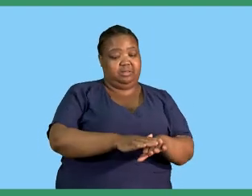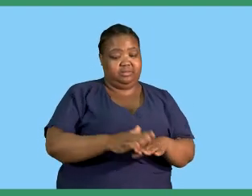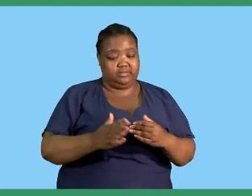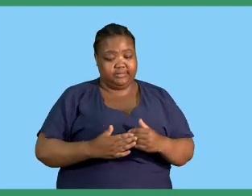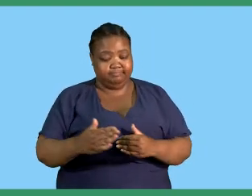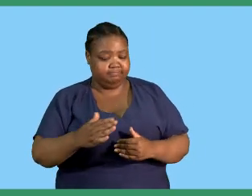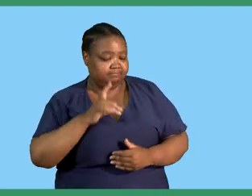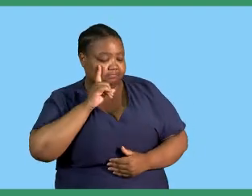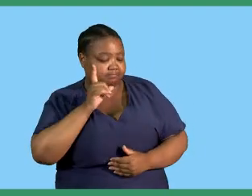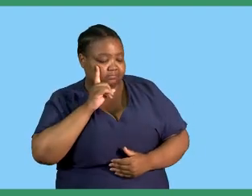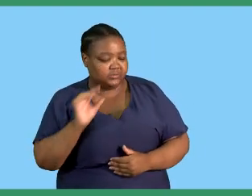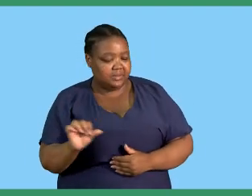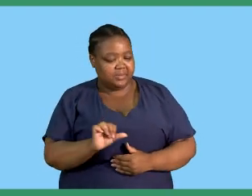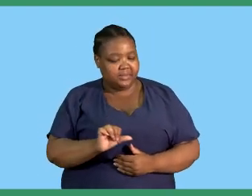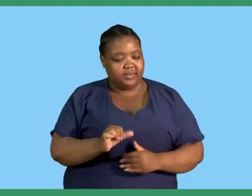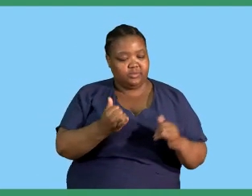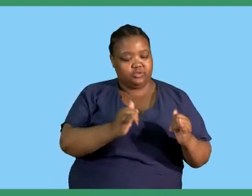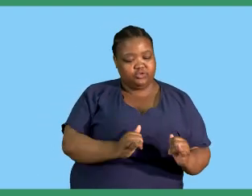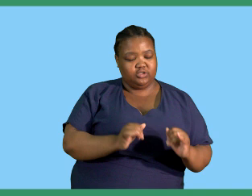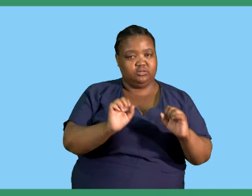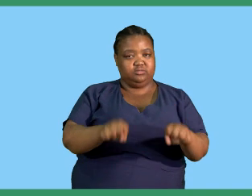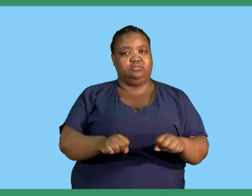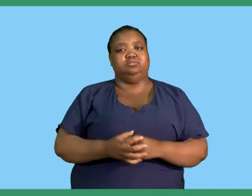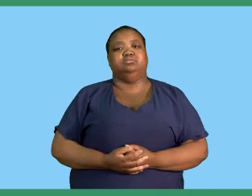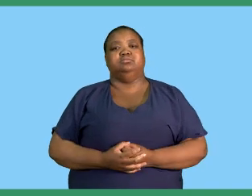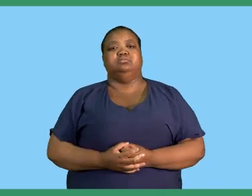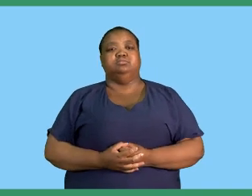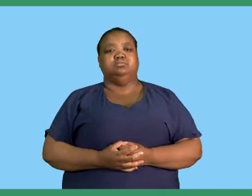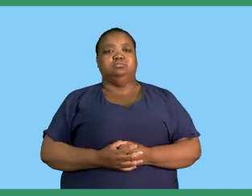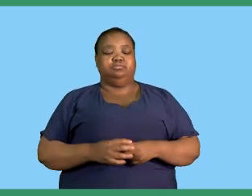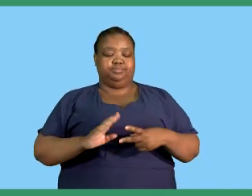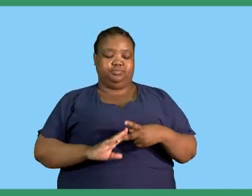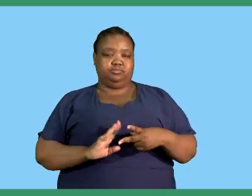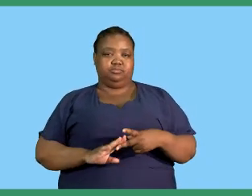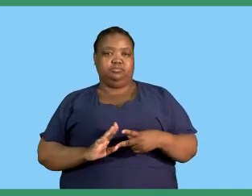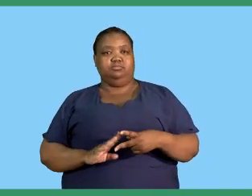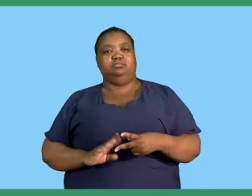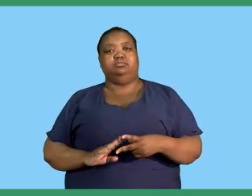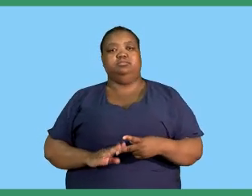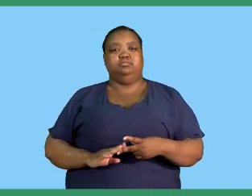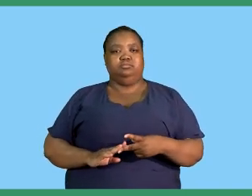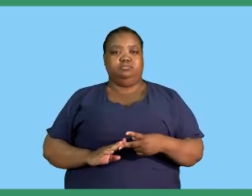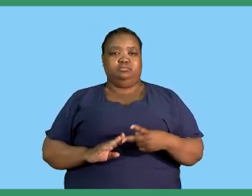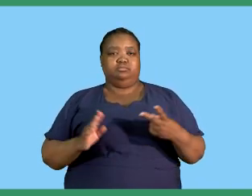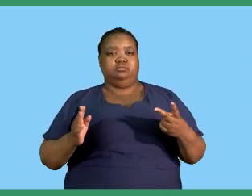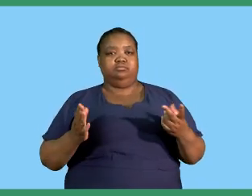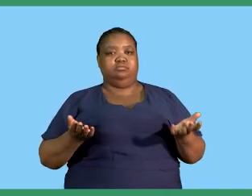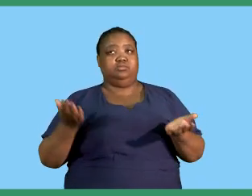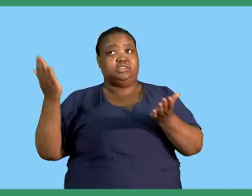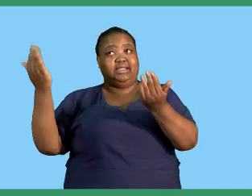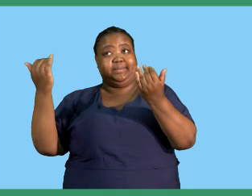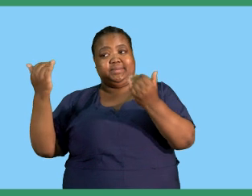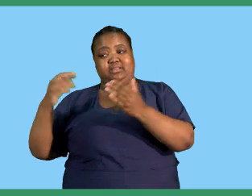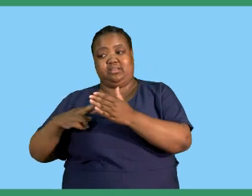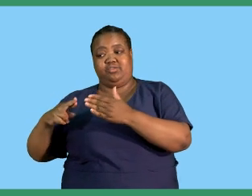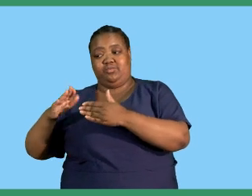process. That's what needs to be done. Right, the second step, Compare the expected results in order